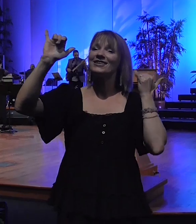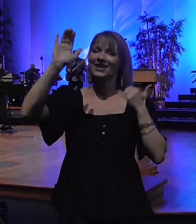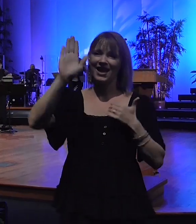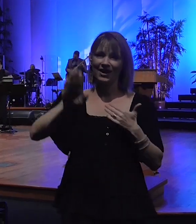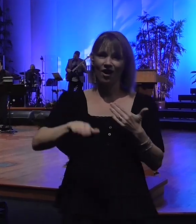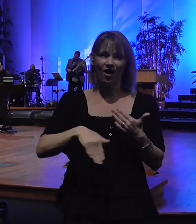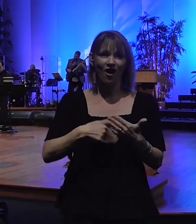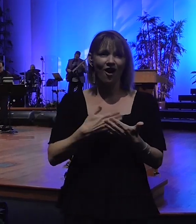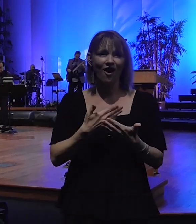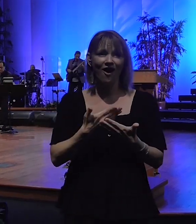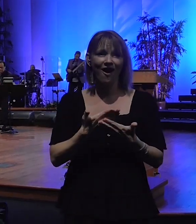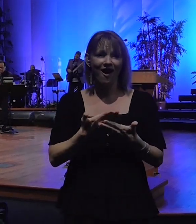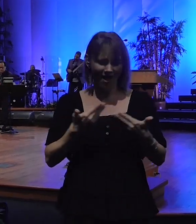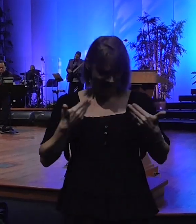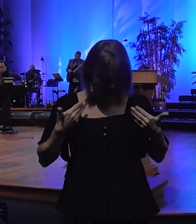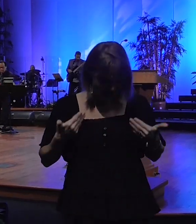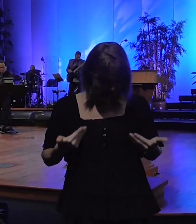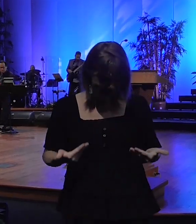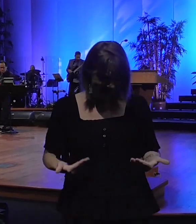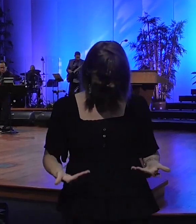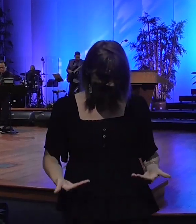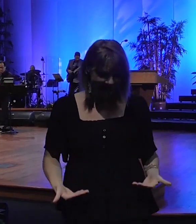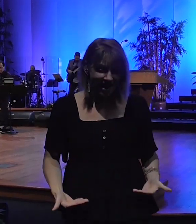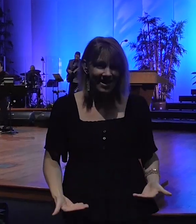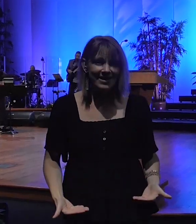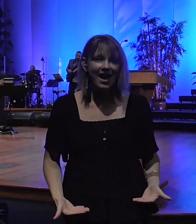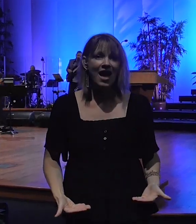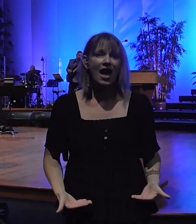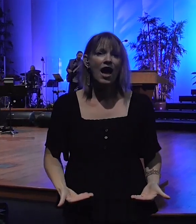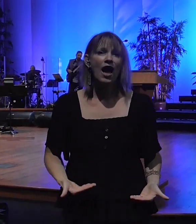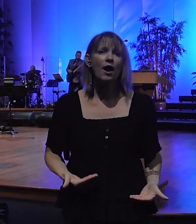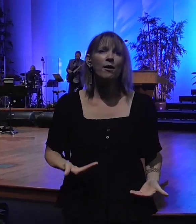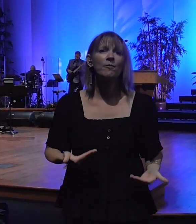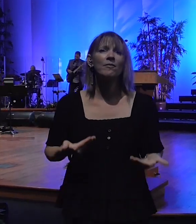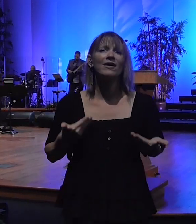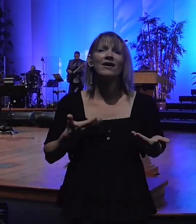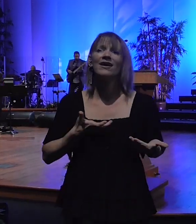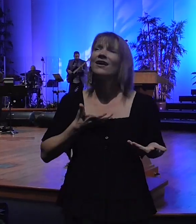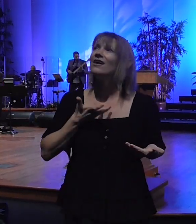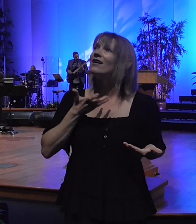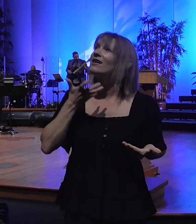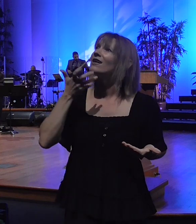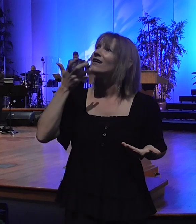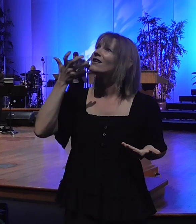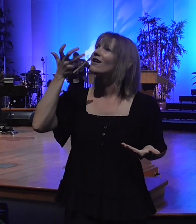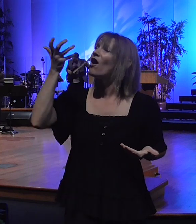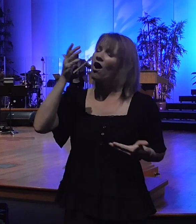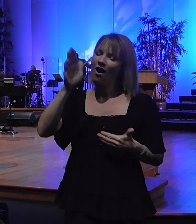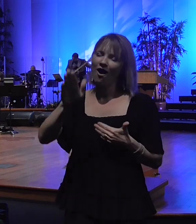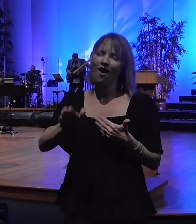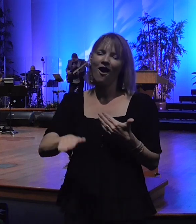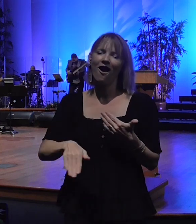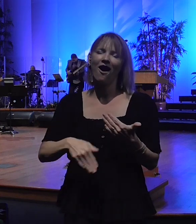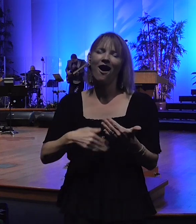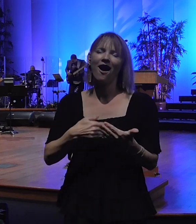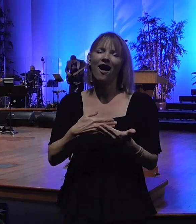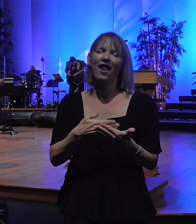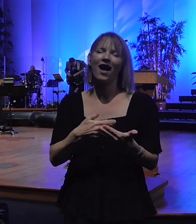Take all I am. Take